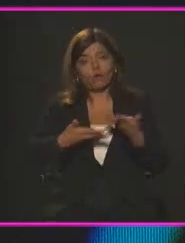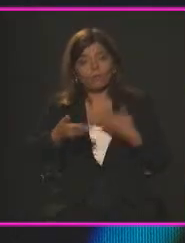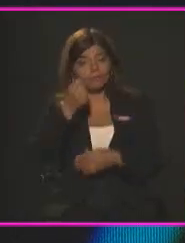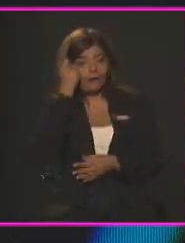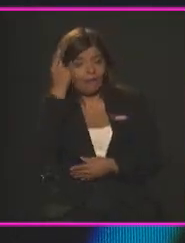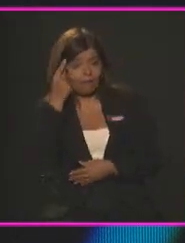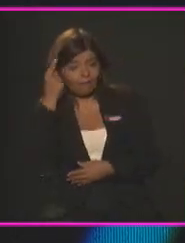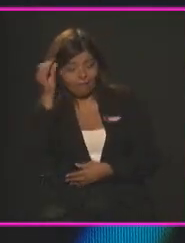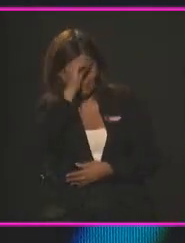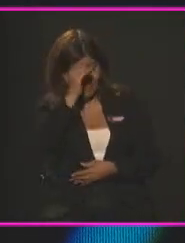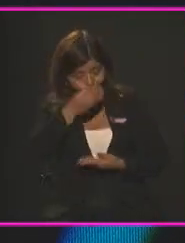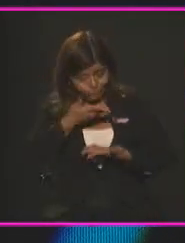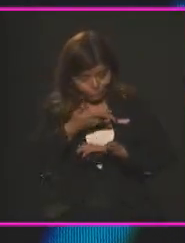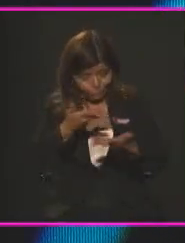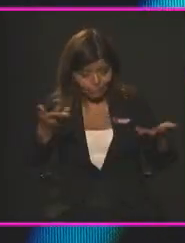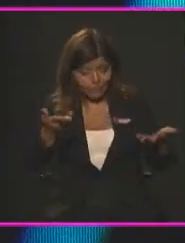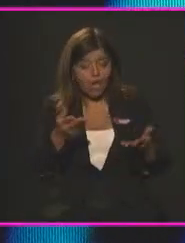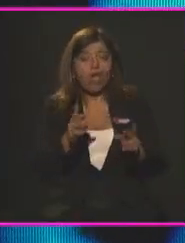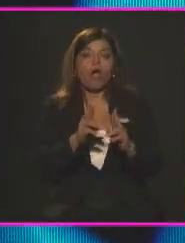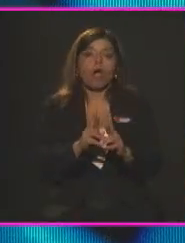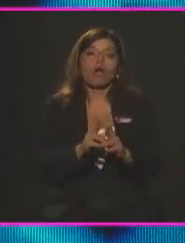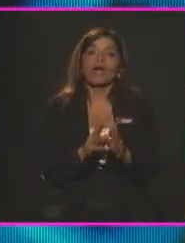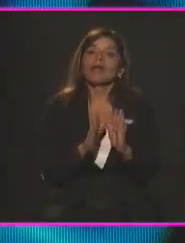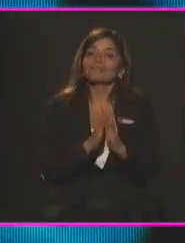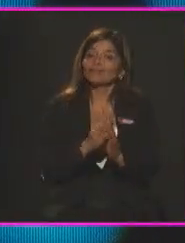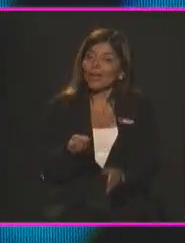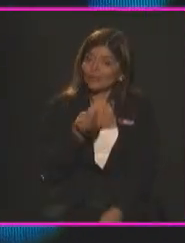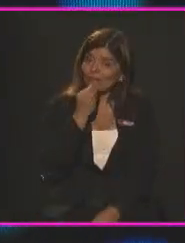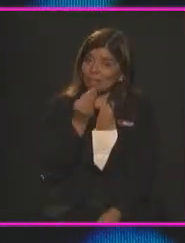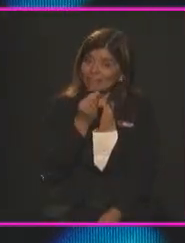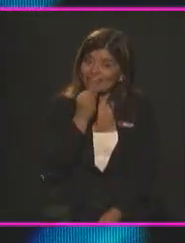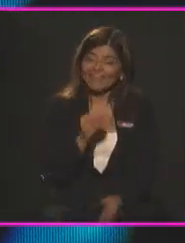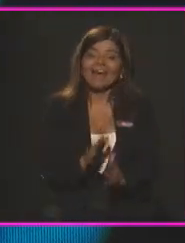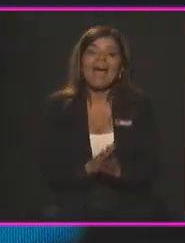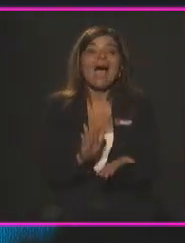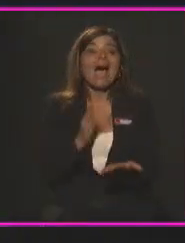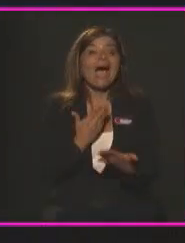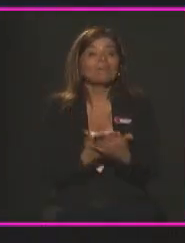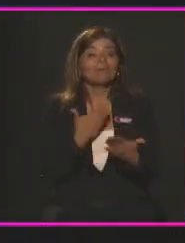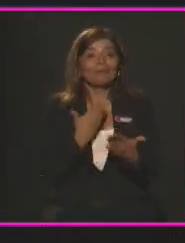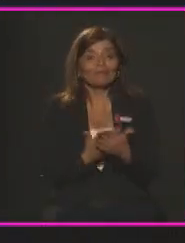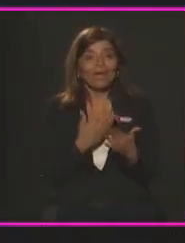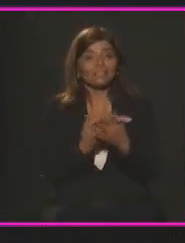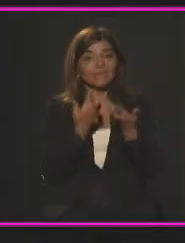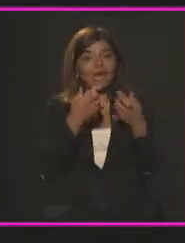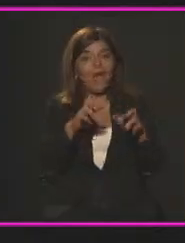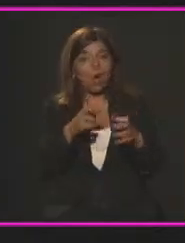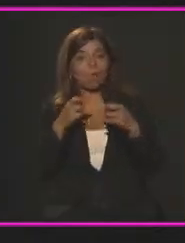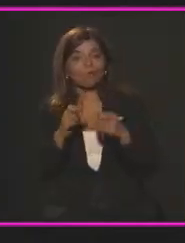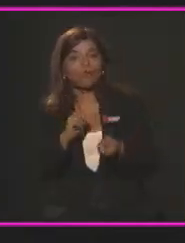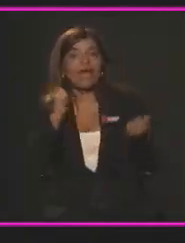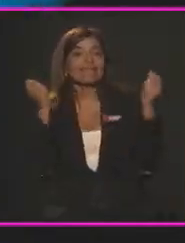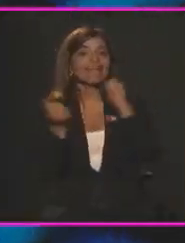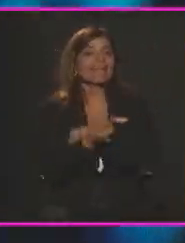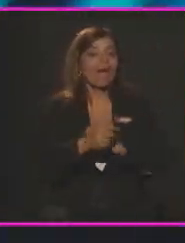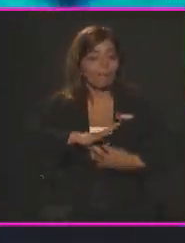some thought-provoking ideas about how you can use that opportunity to change your microbiome for good. Thank you.